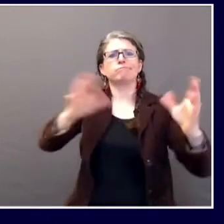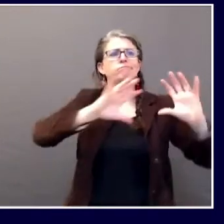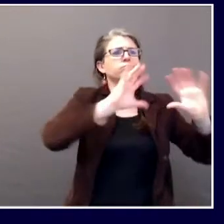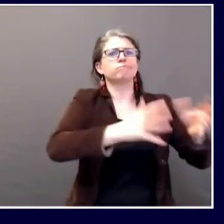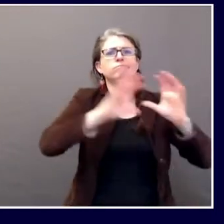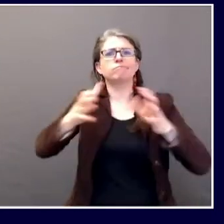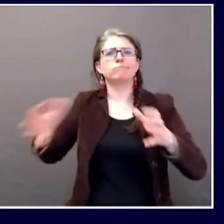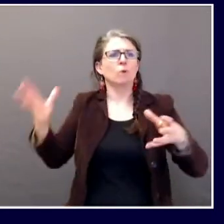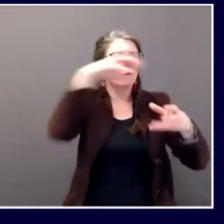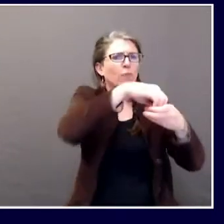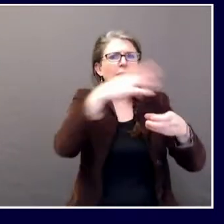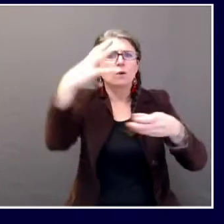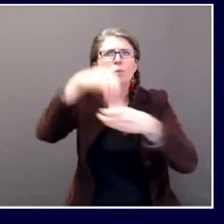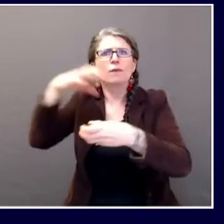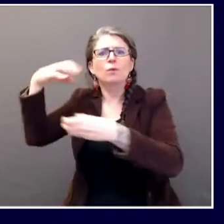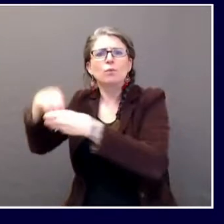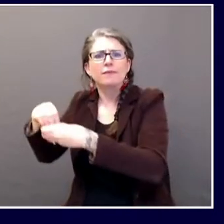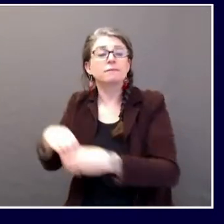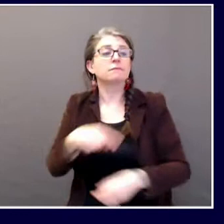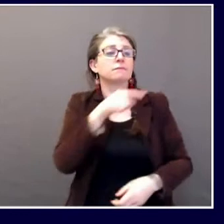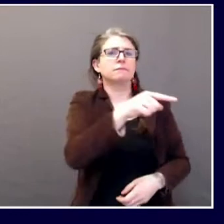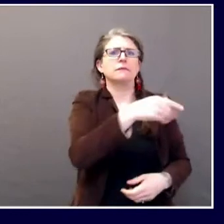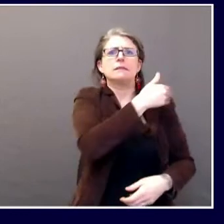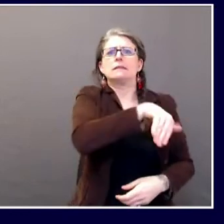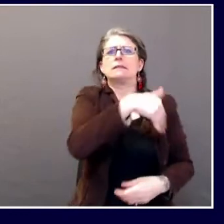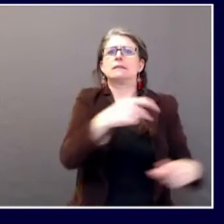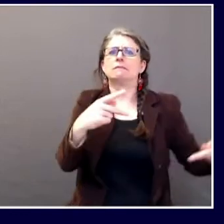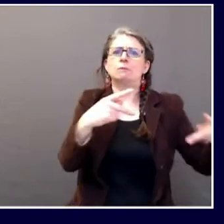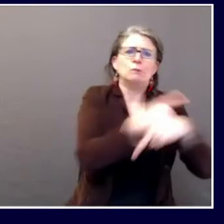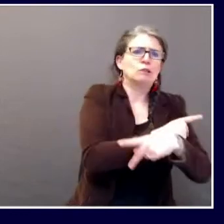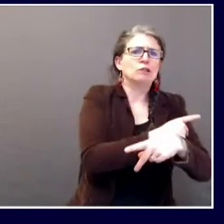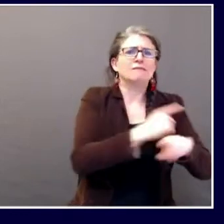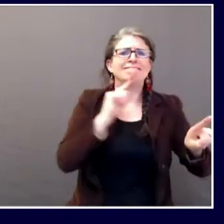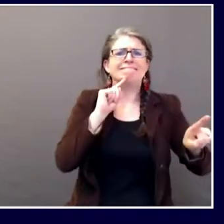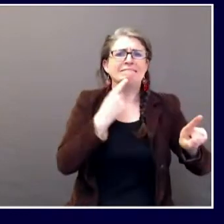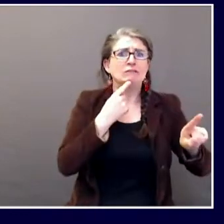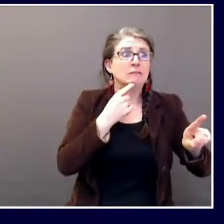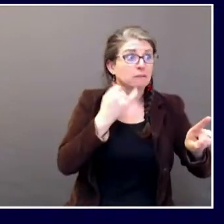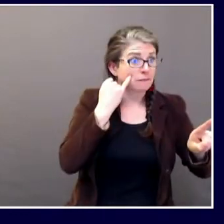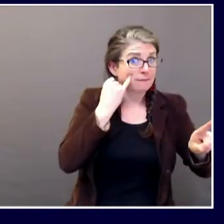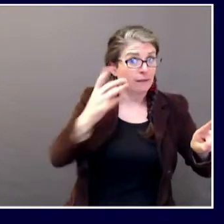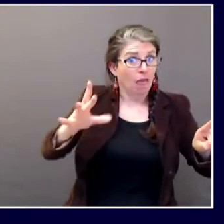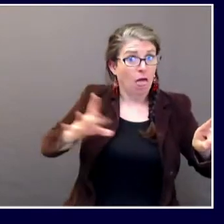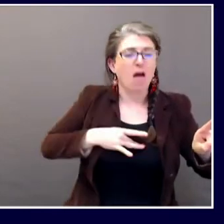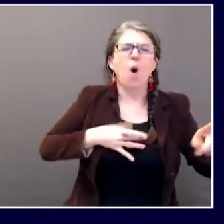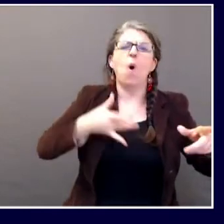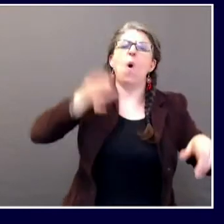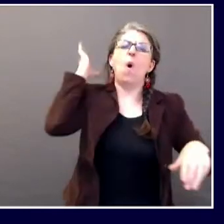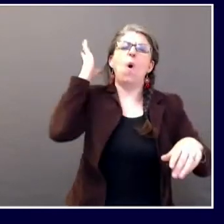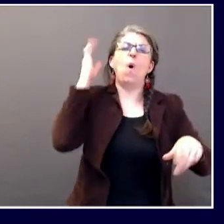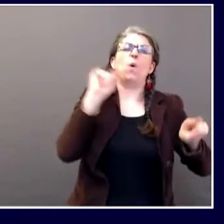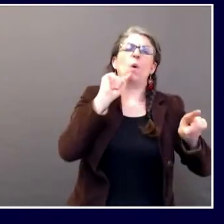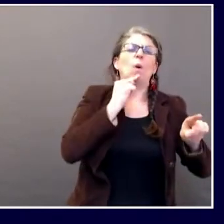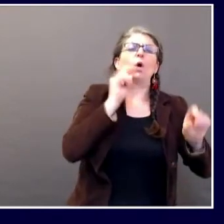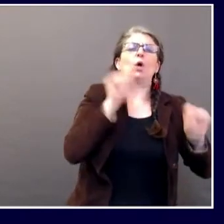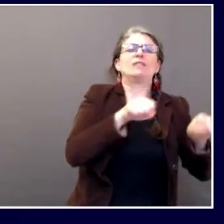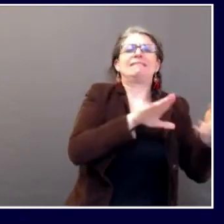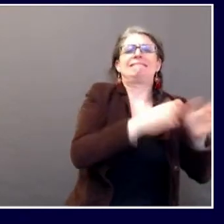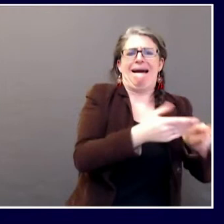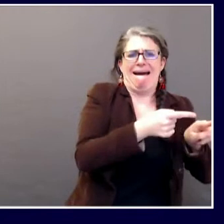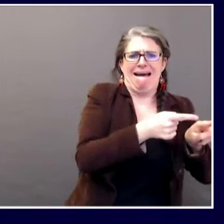COVID-19. The unified place to find information about who can be vaccinated is on Governor Mills'